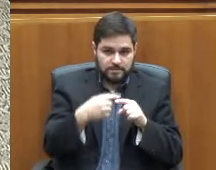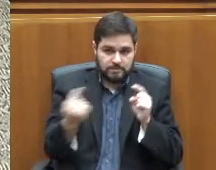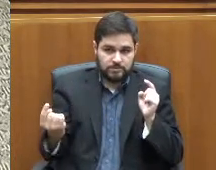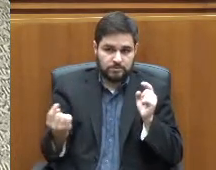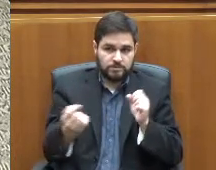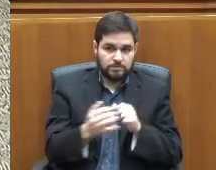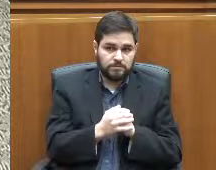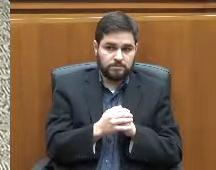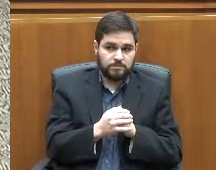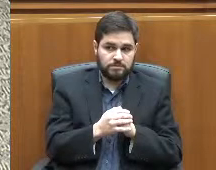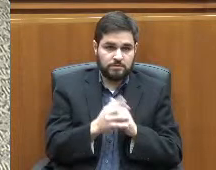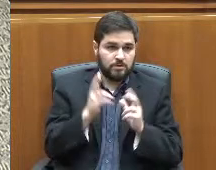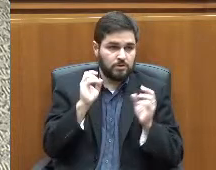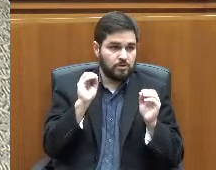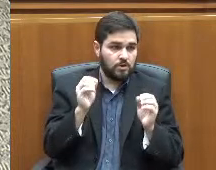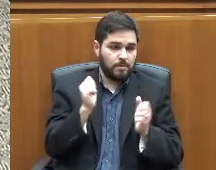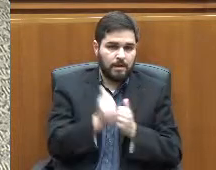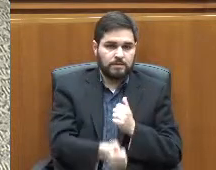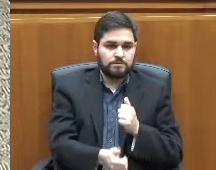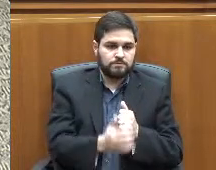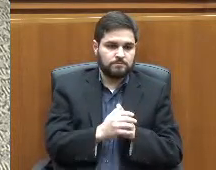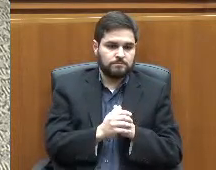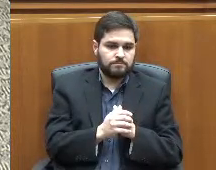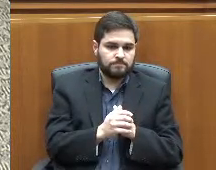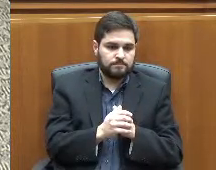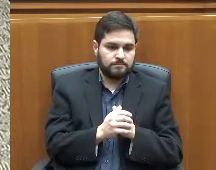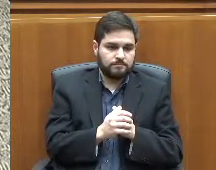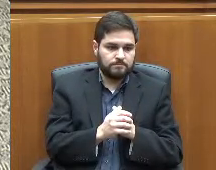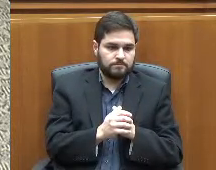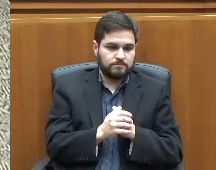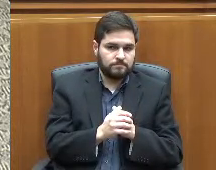Opposition? Hearing none, motion passes.